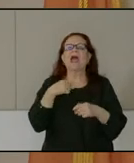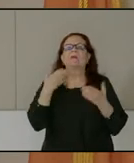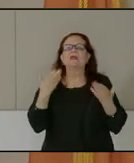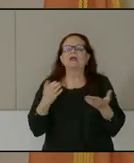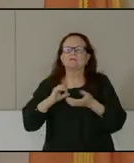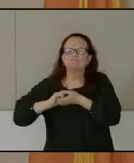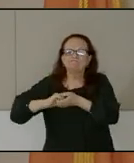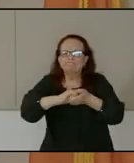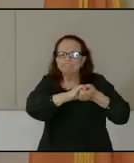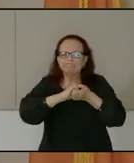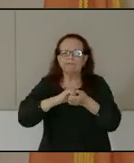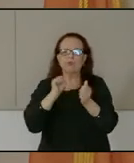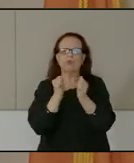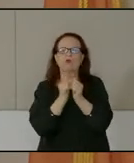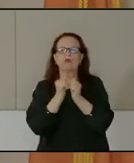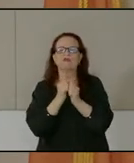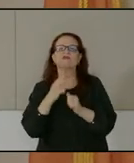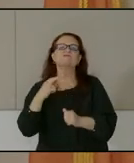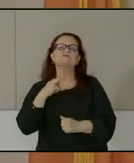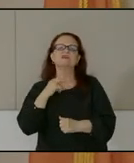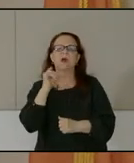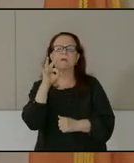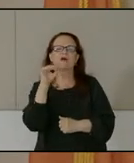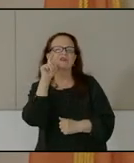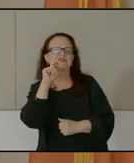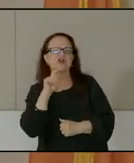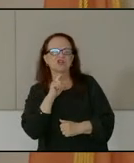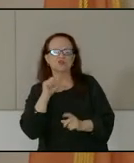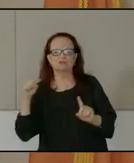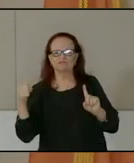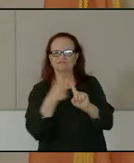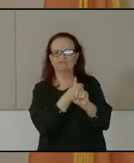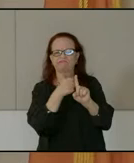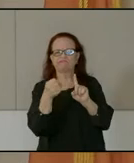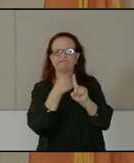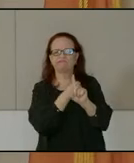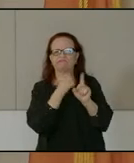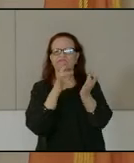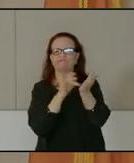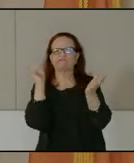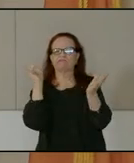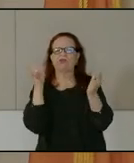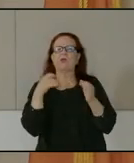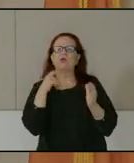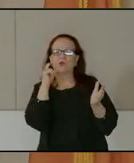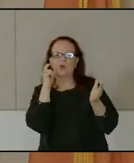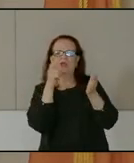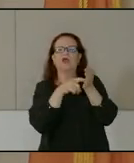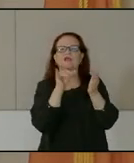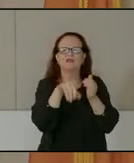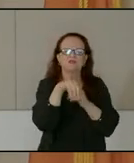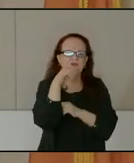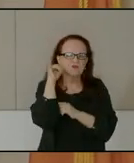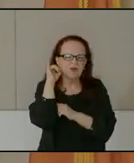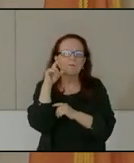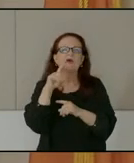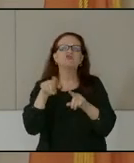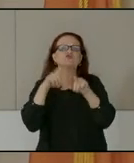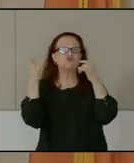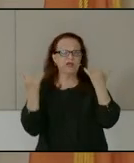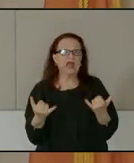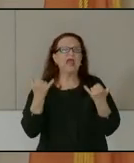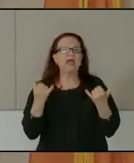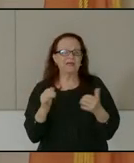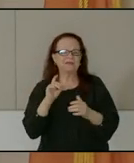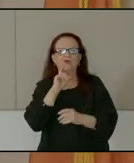solidarity with victims of sexual assault. And so that is something that we recognized yesterday, but today's the actual day. So anytime I get a